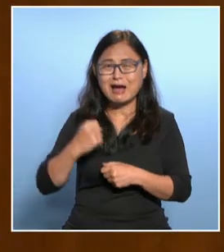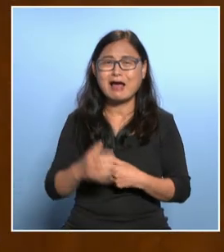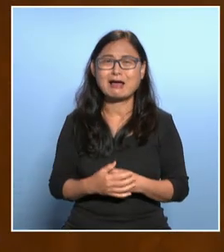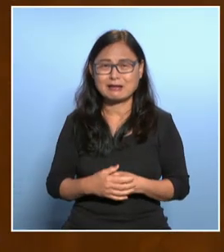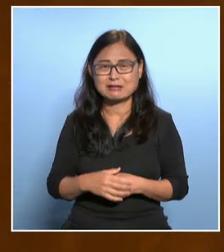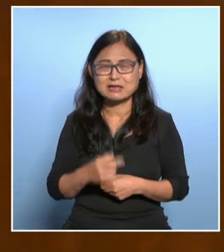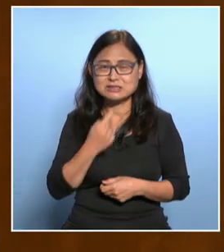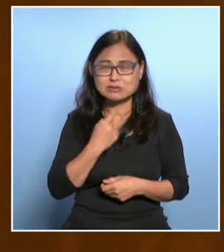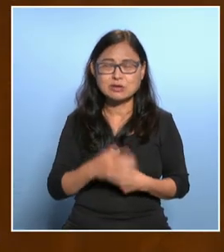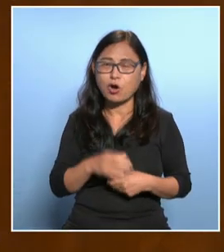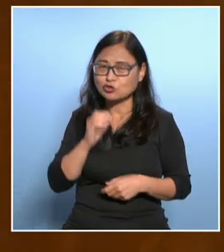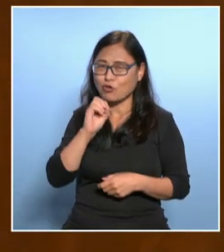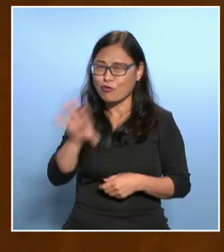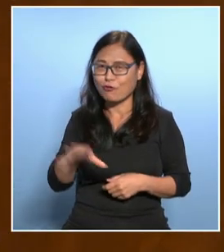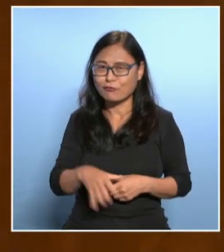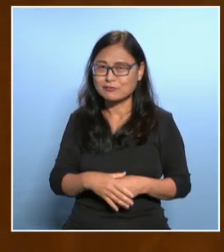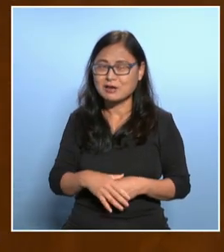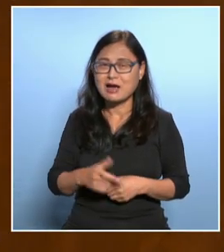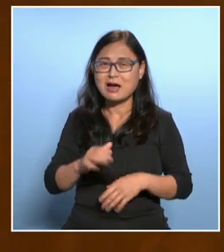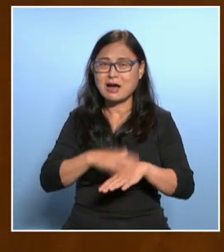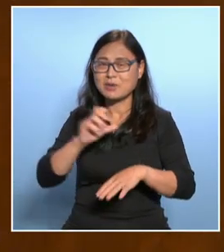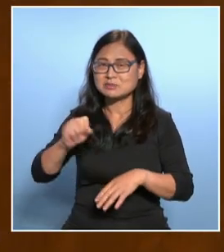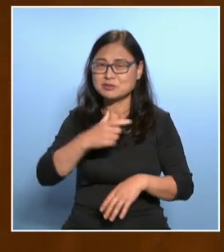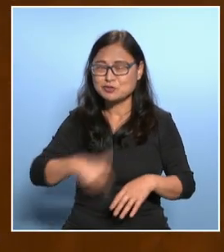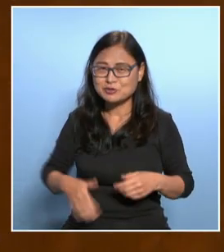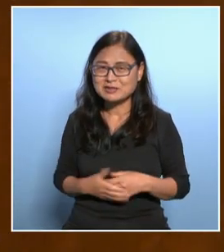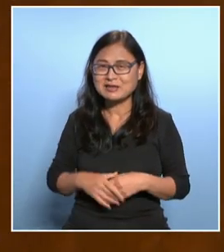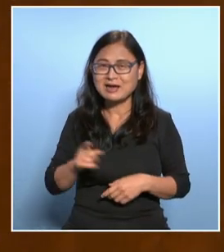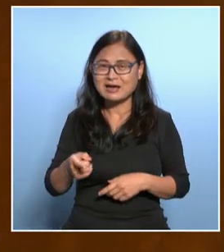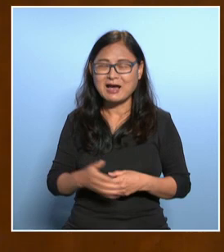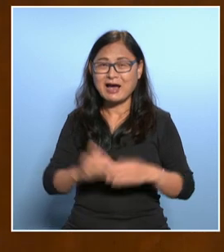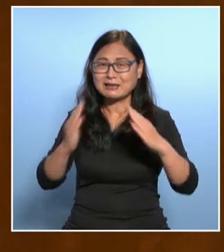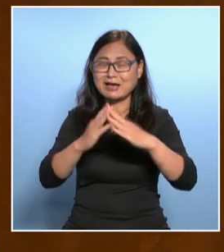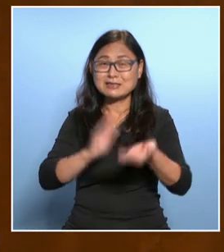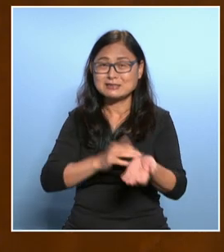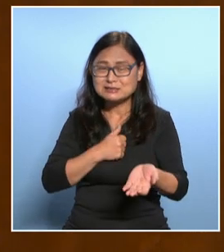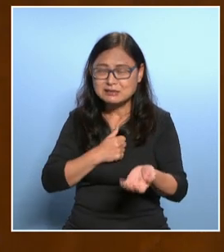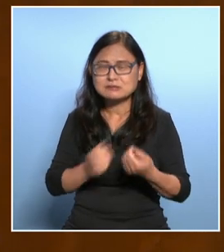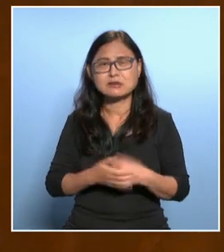the UK, we actually received some 100 applications.